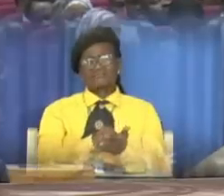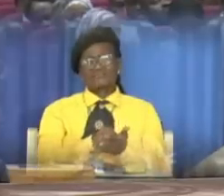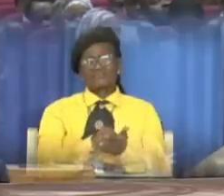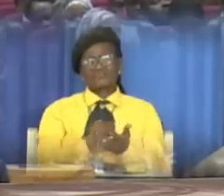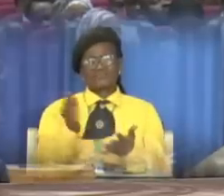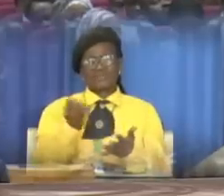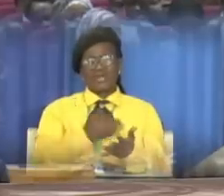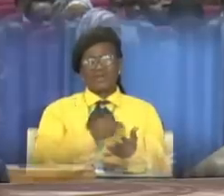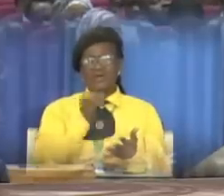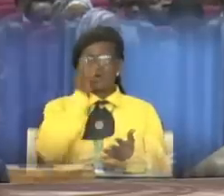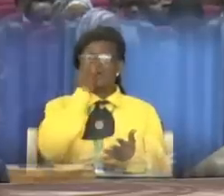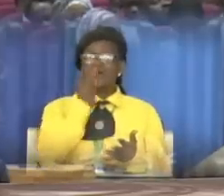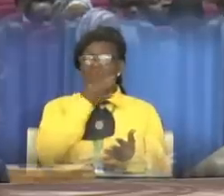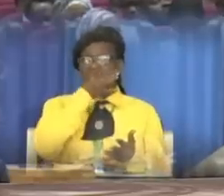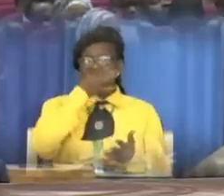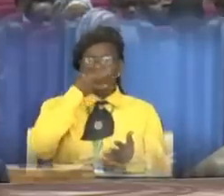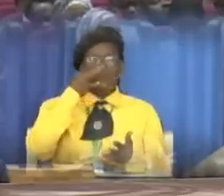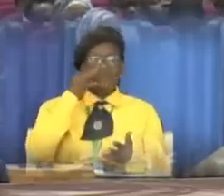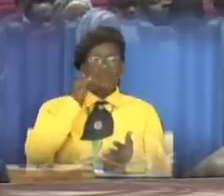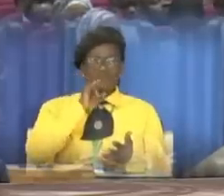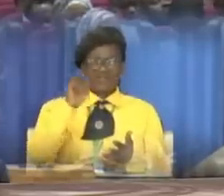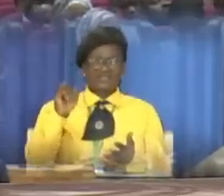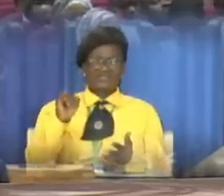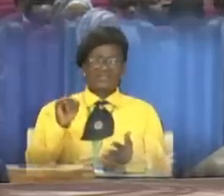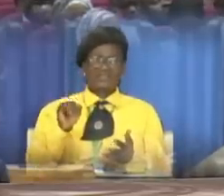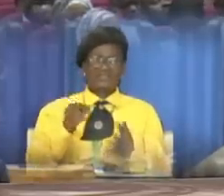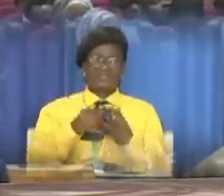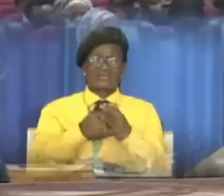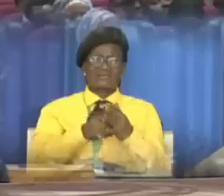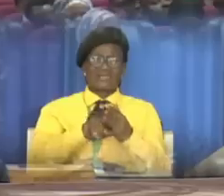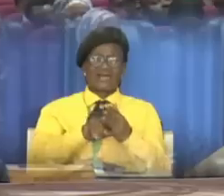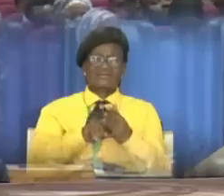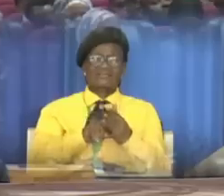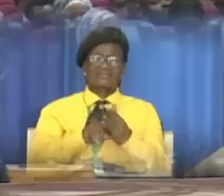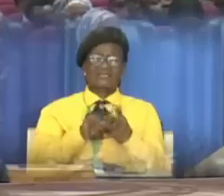our fasting begins January 11th.